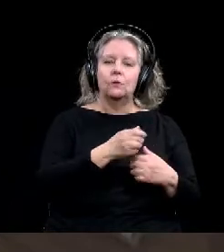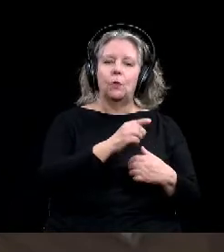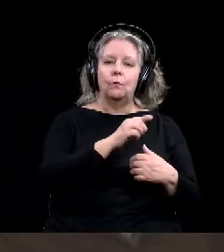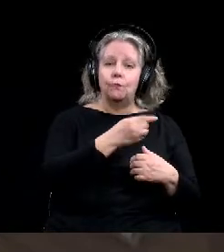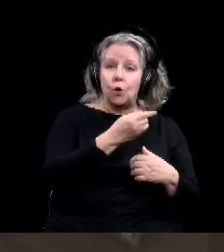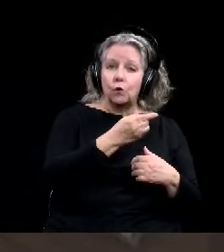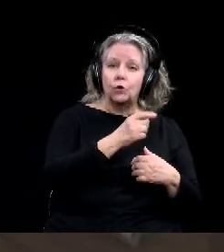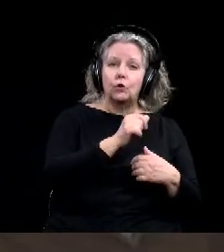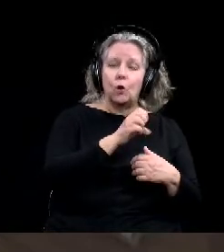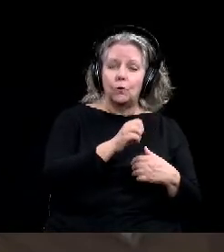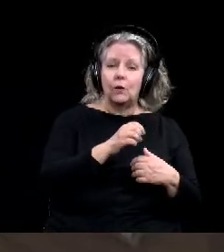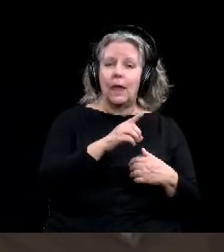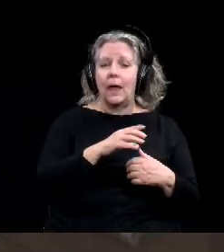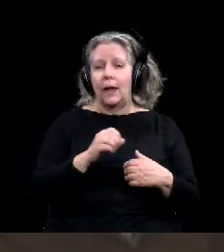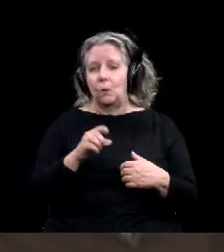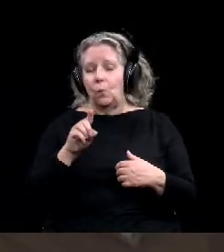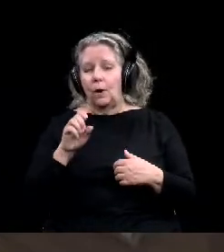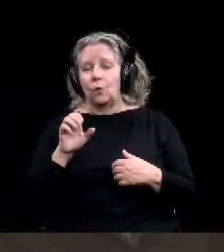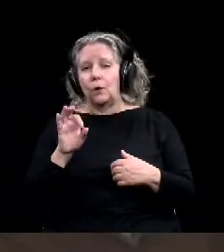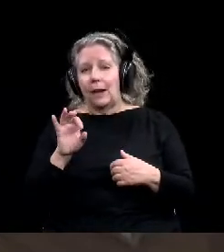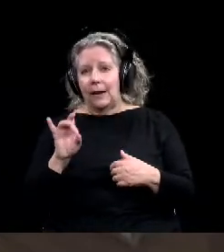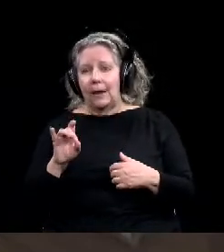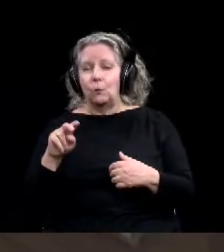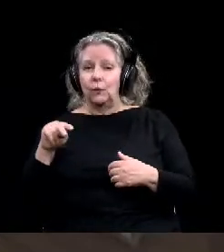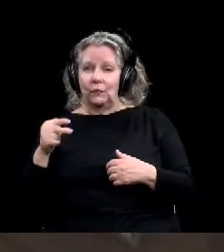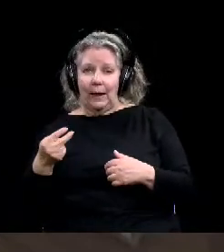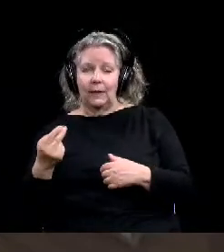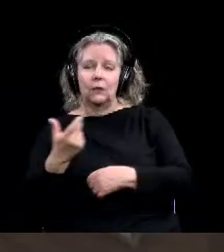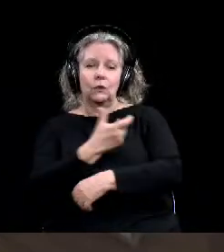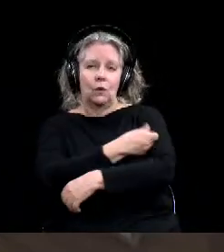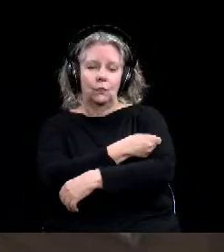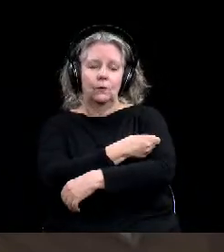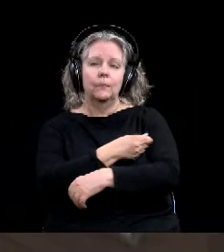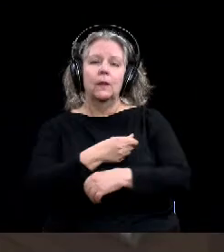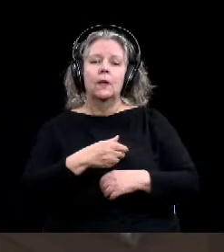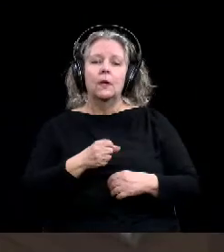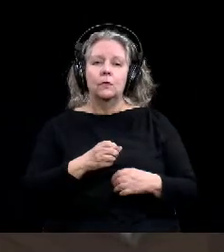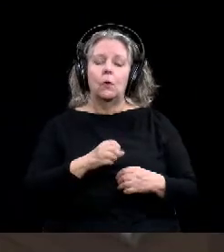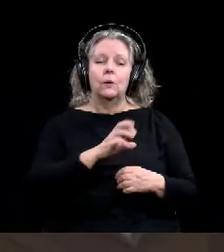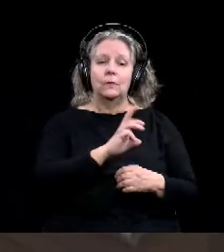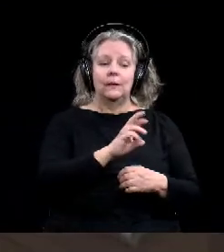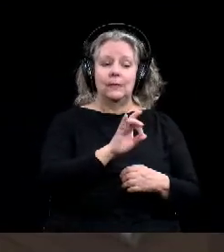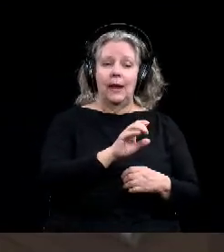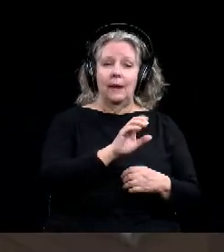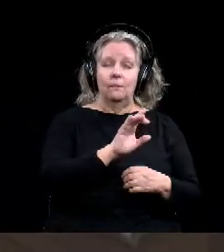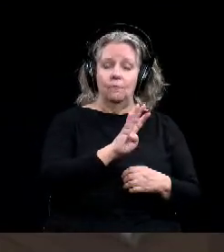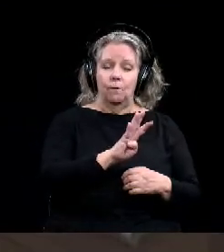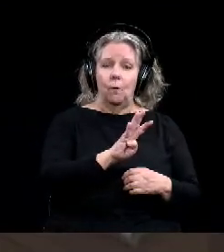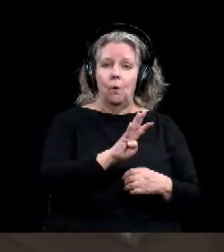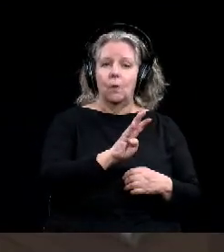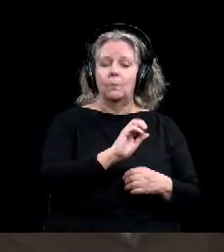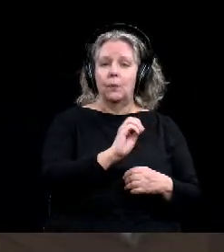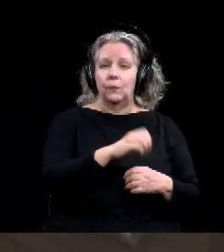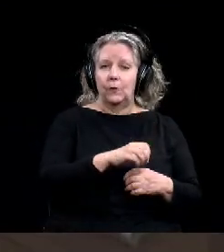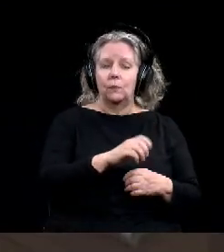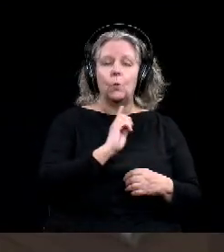were 68.4% white non-Hispanic, 13.3% Black or African